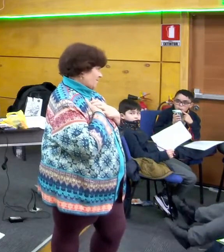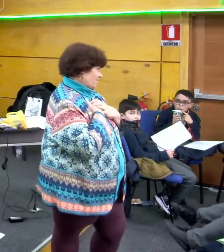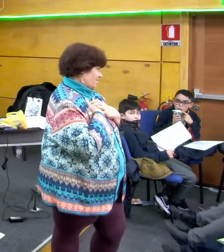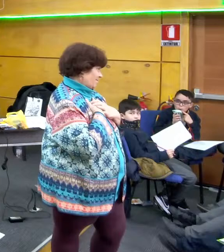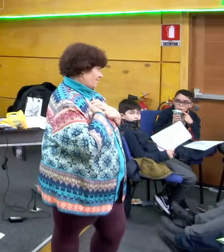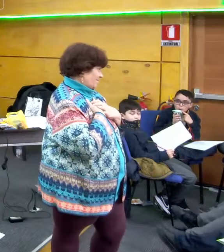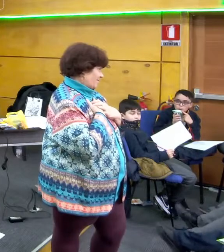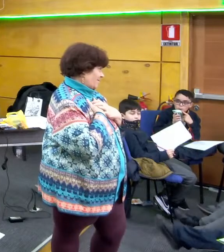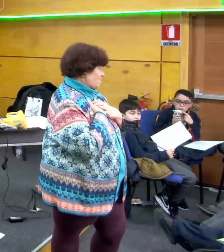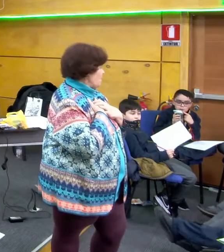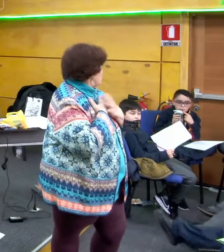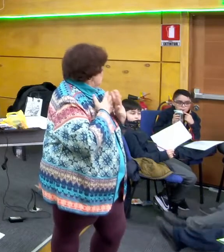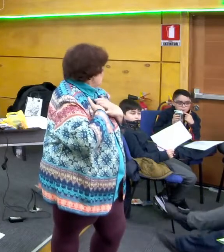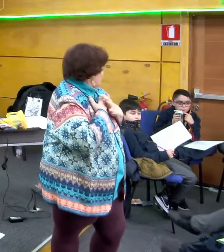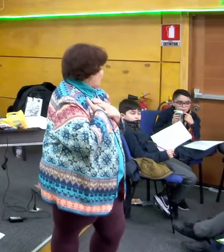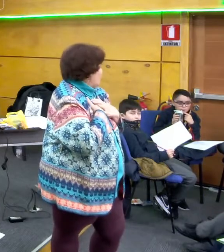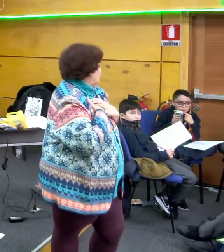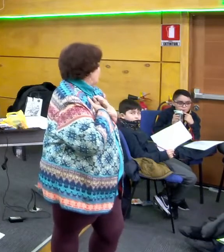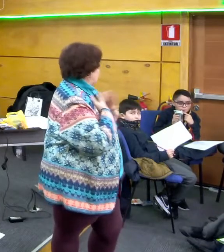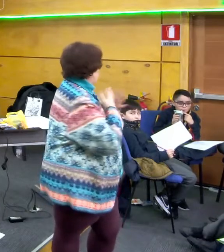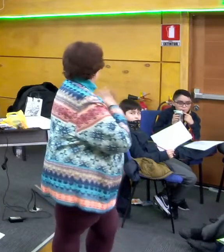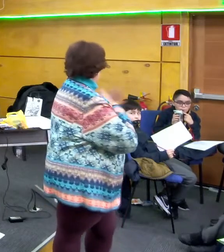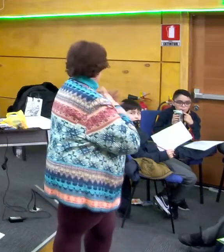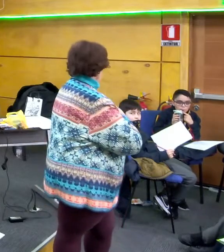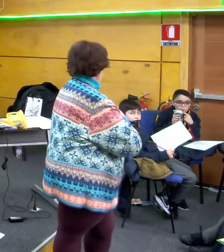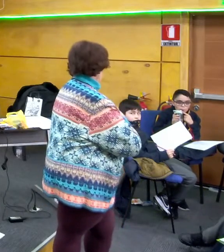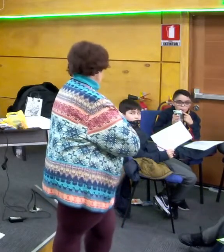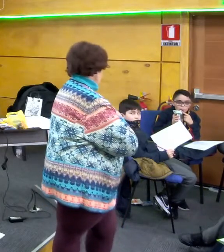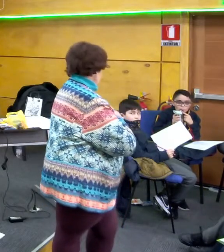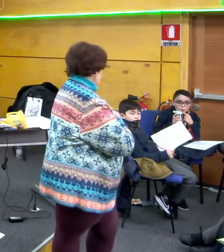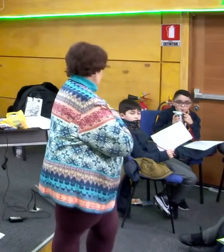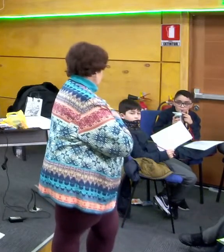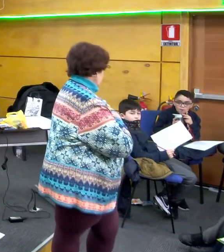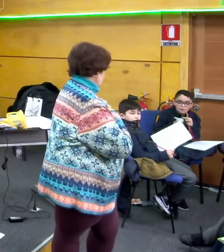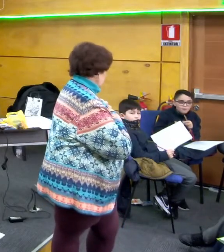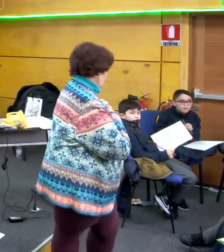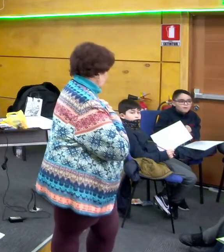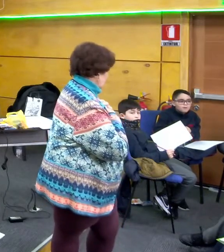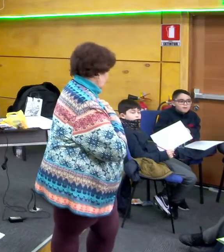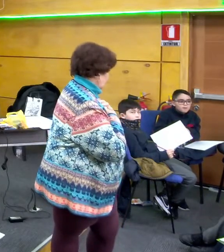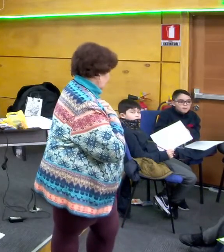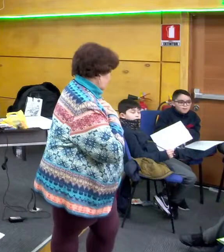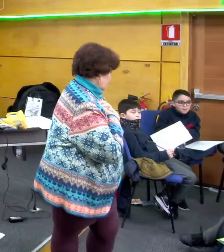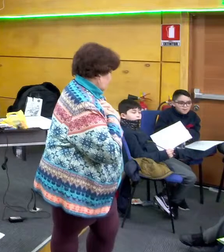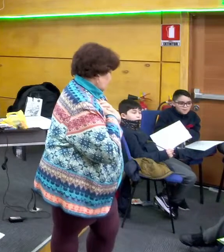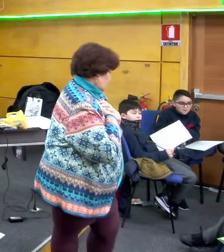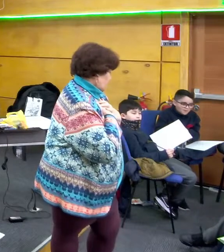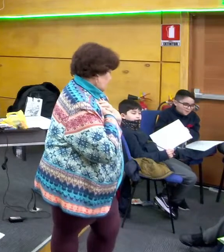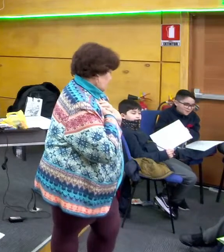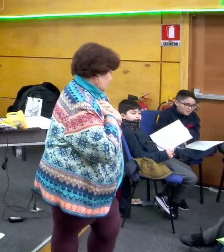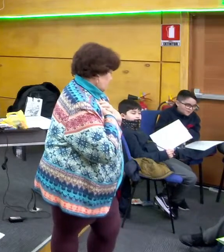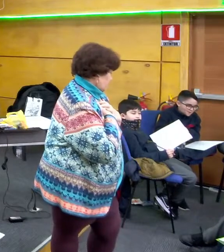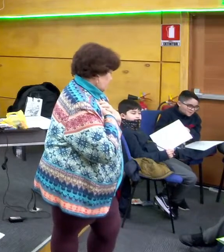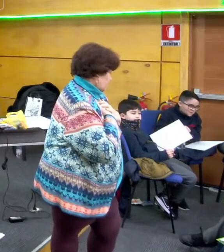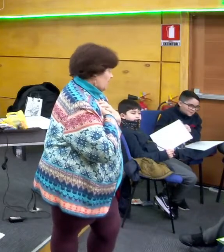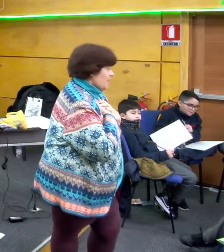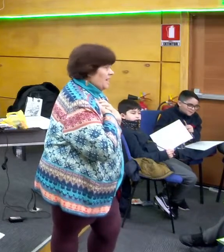piano. Maybe you want to add a hand gesture like that.